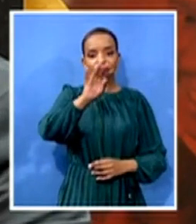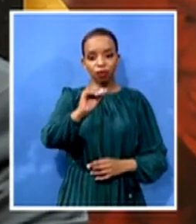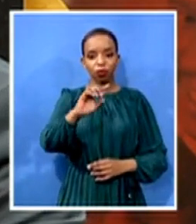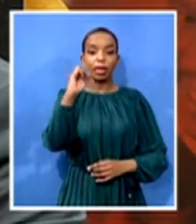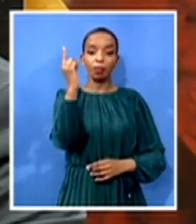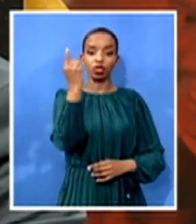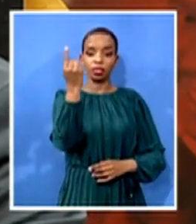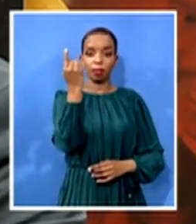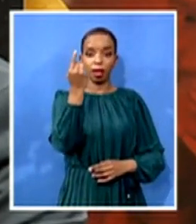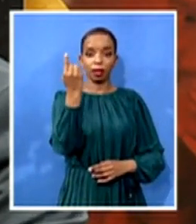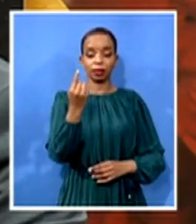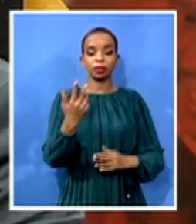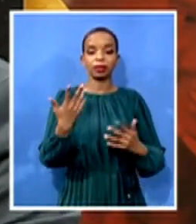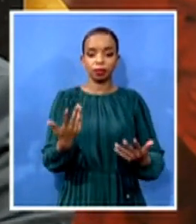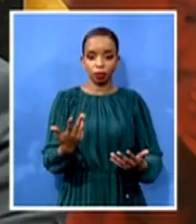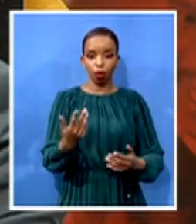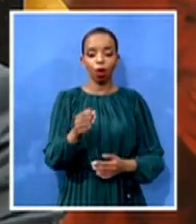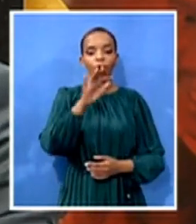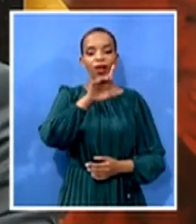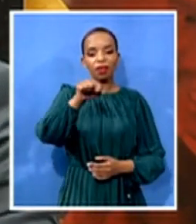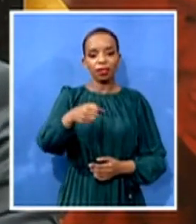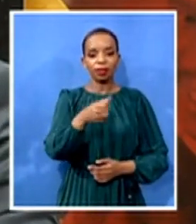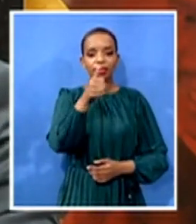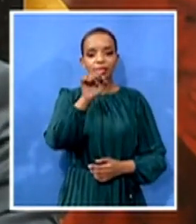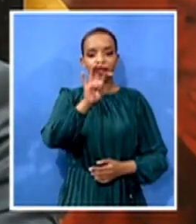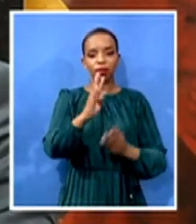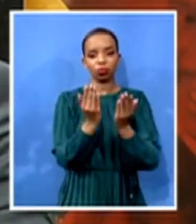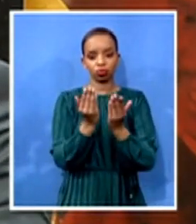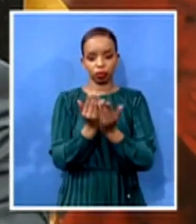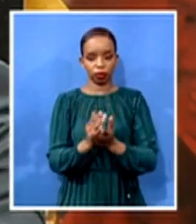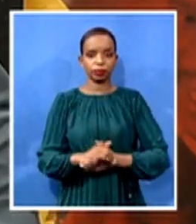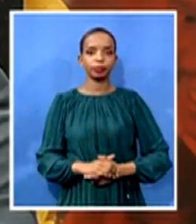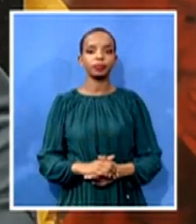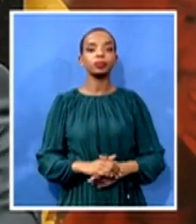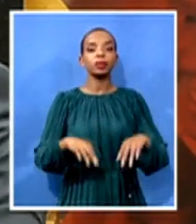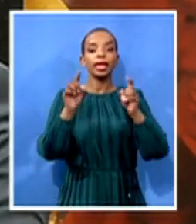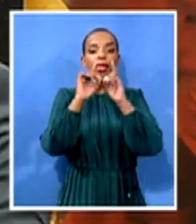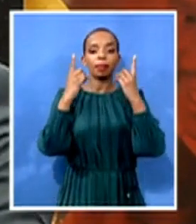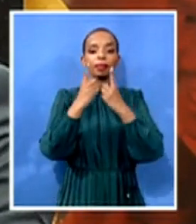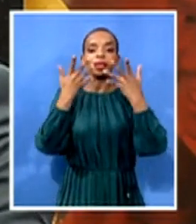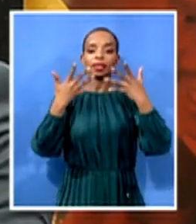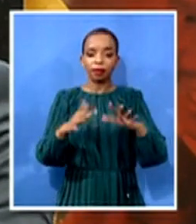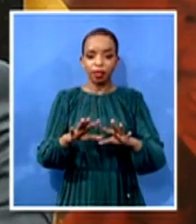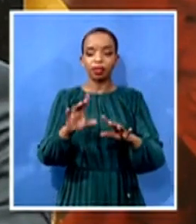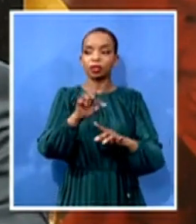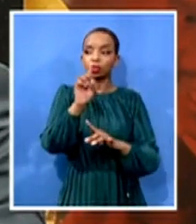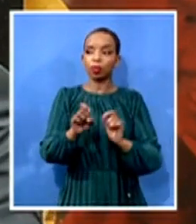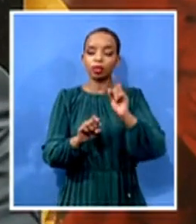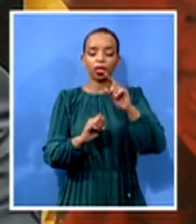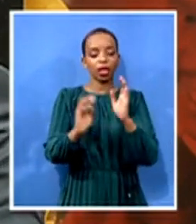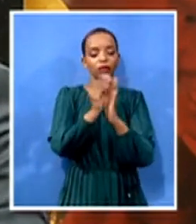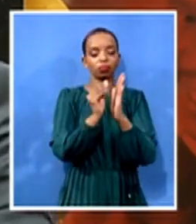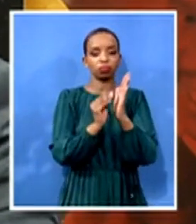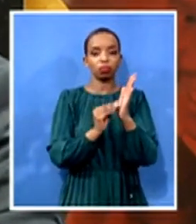5,064 schools. The department sent out questionnaire to be filled by schools for the second phase of reopening